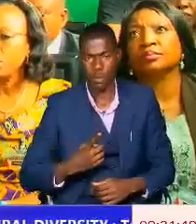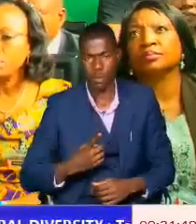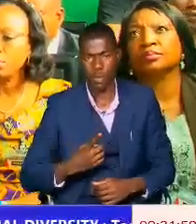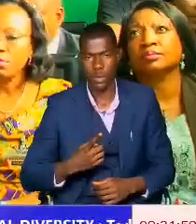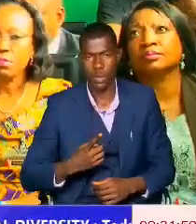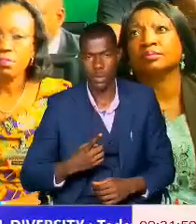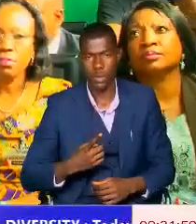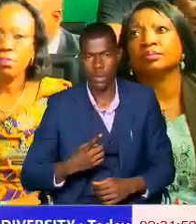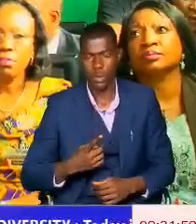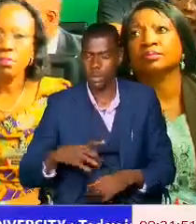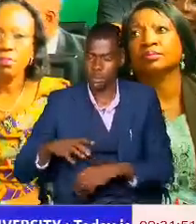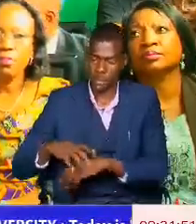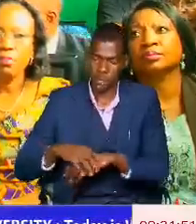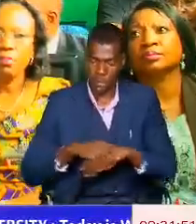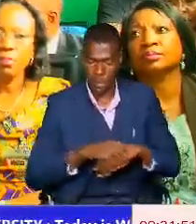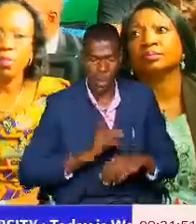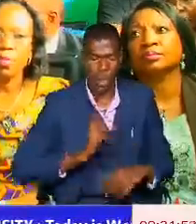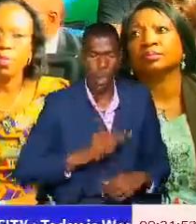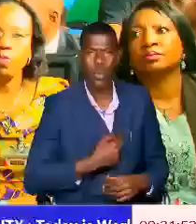So